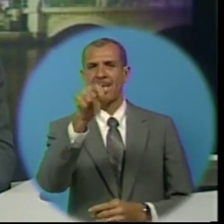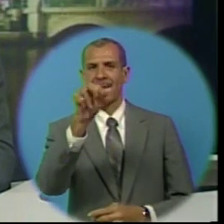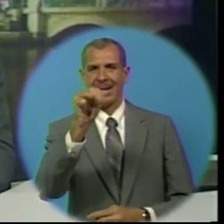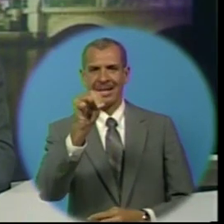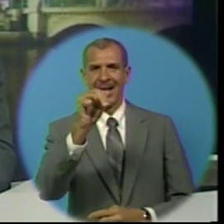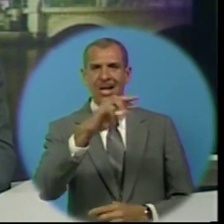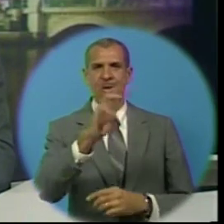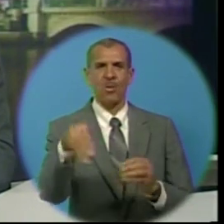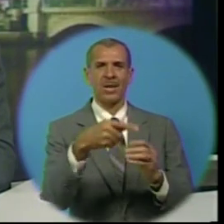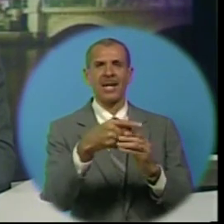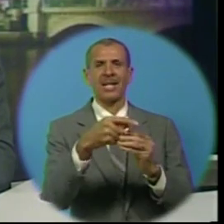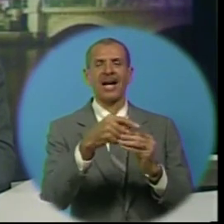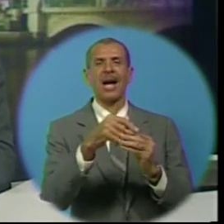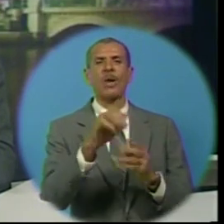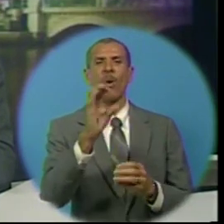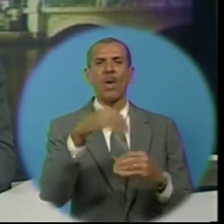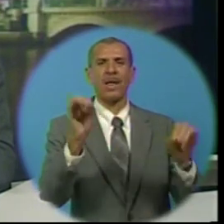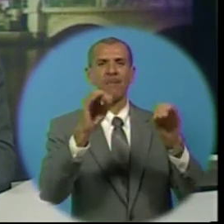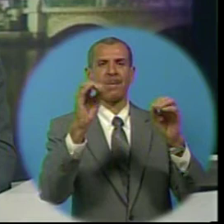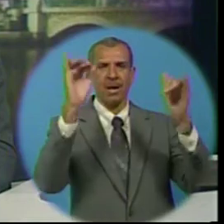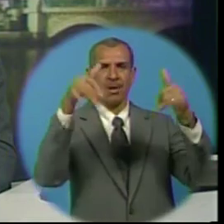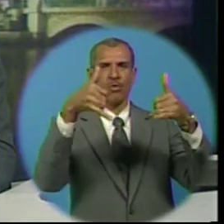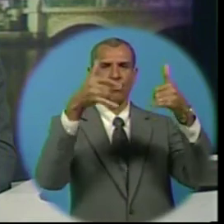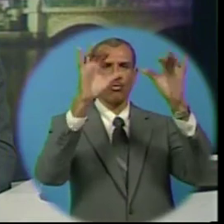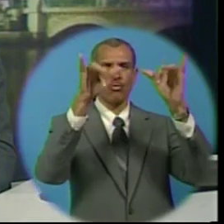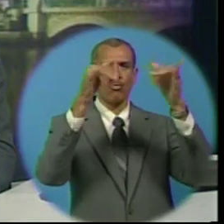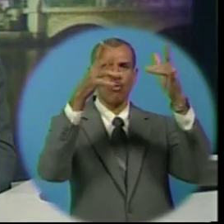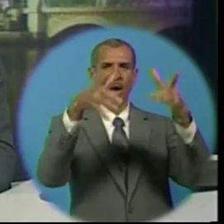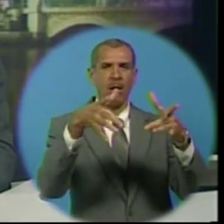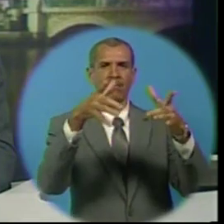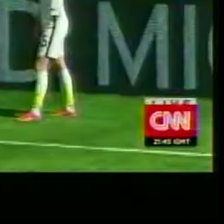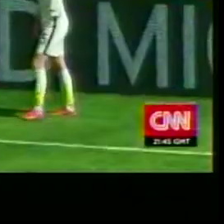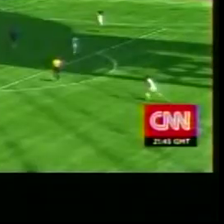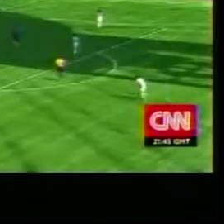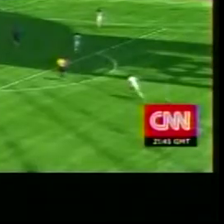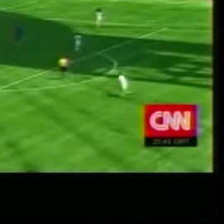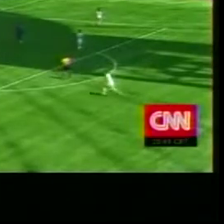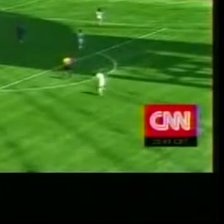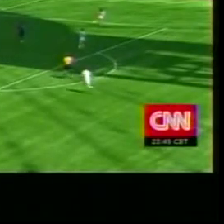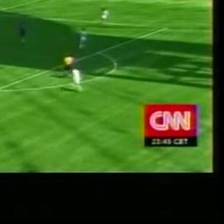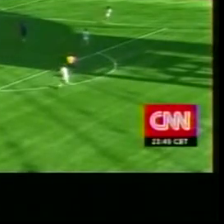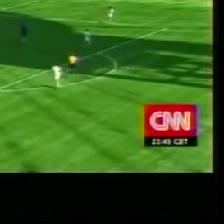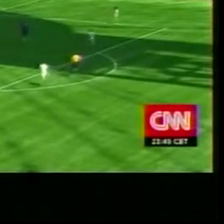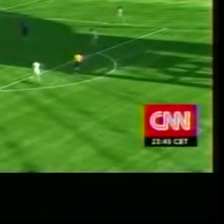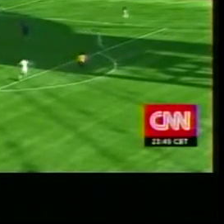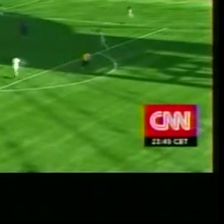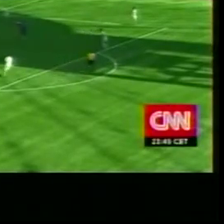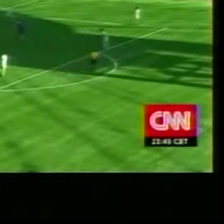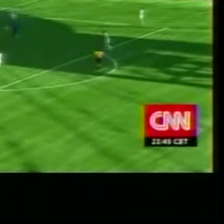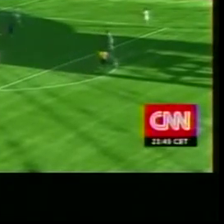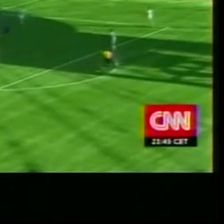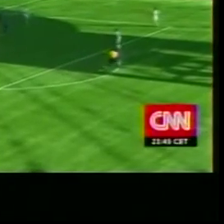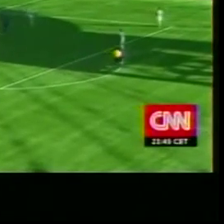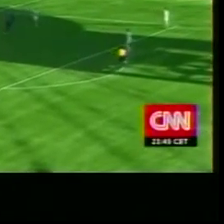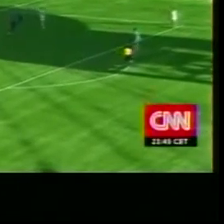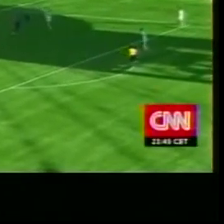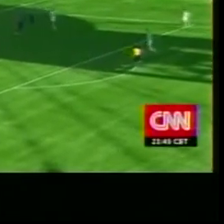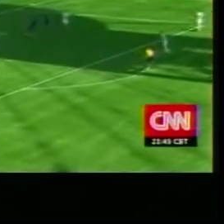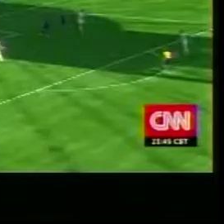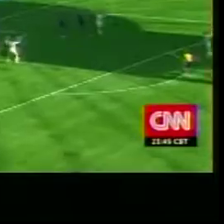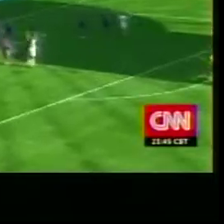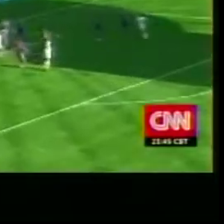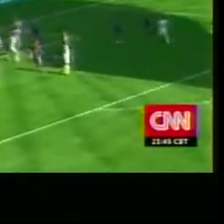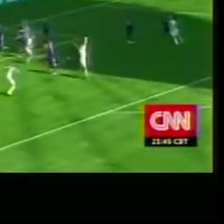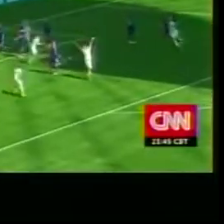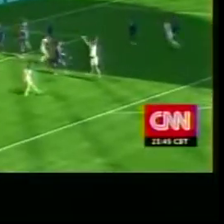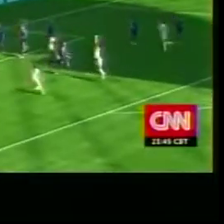world title to their Olympic crown. In echoes of Germany's thrashing of Brazil at last year's Men's World Cup, this